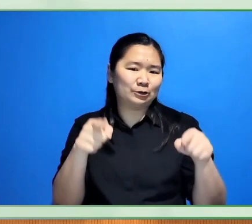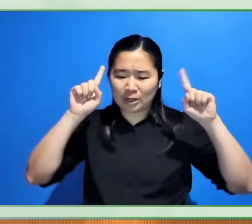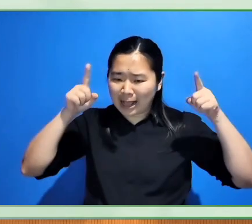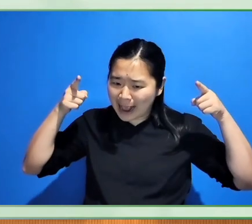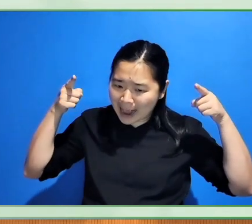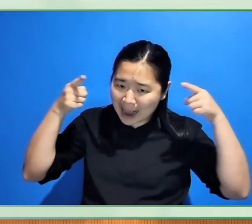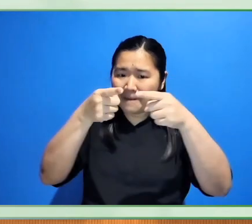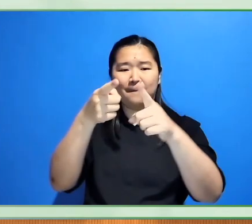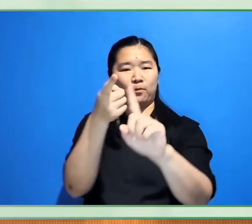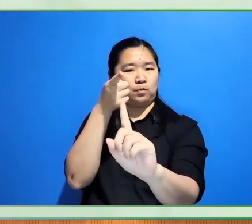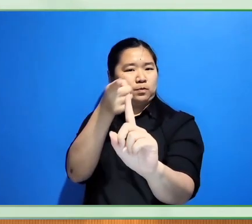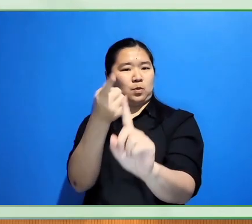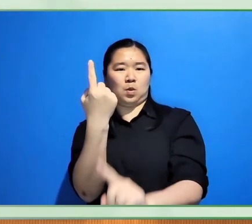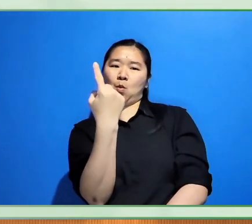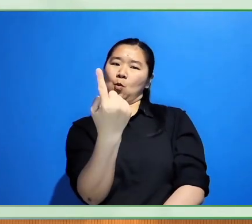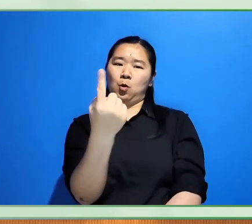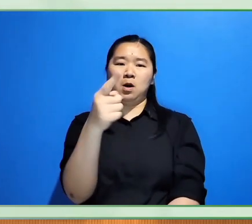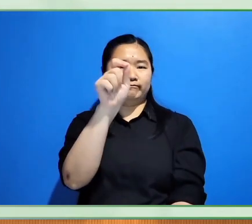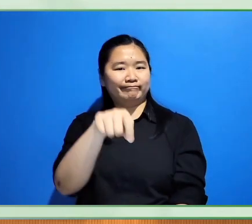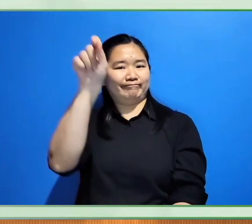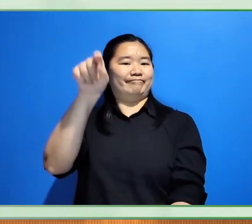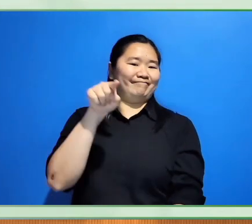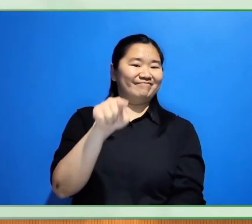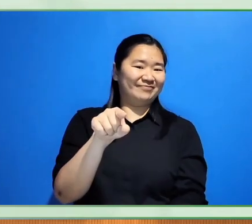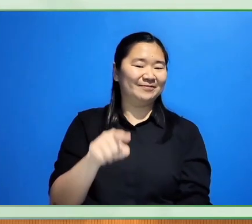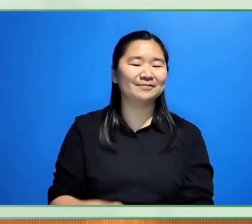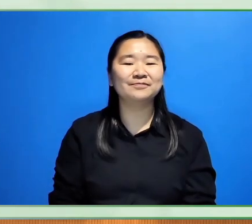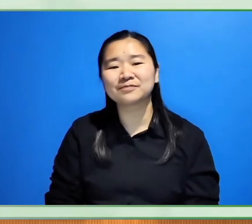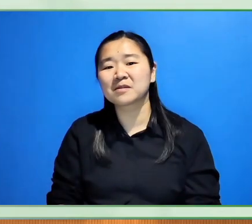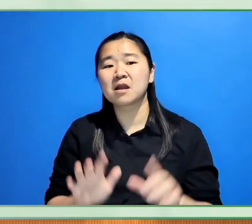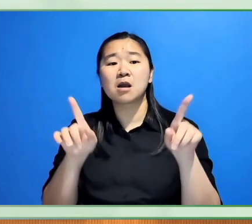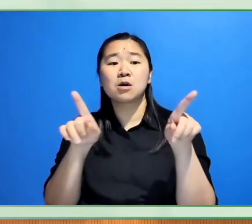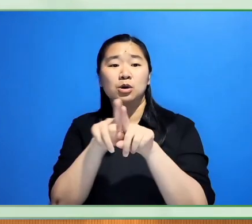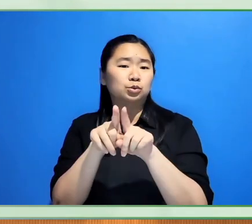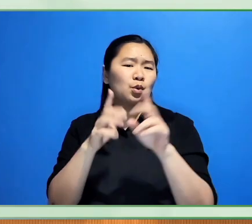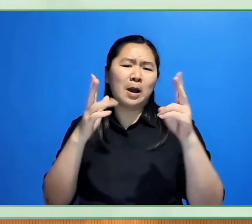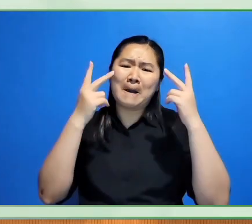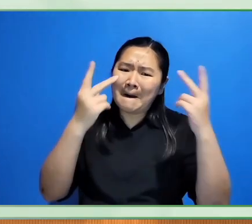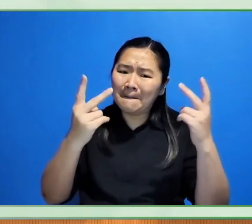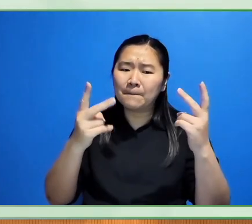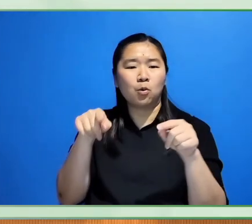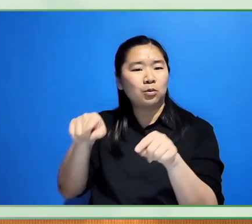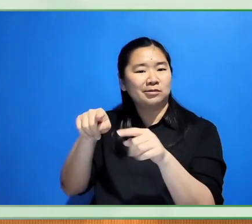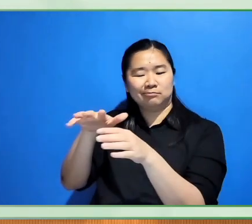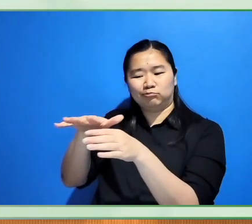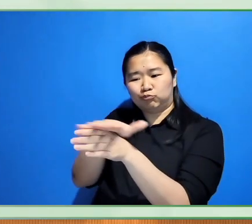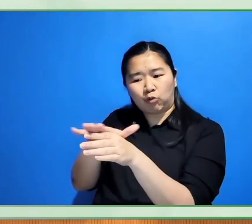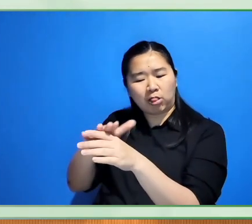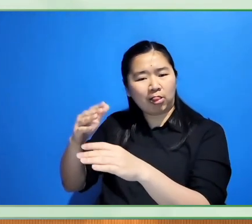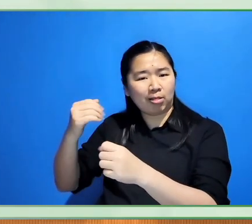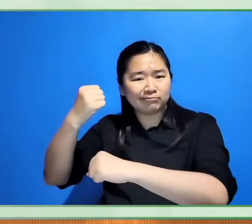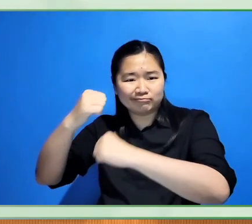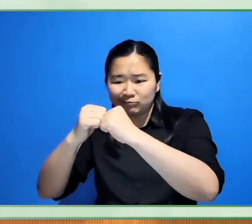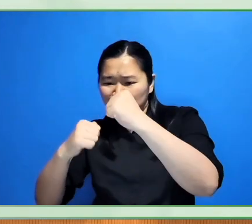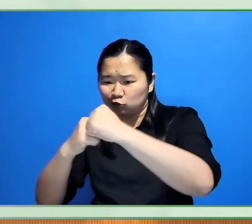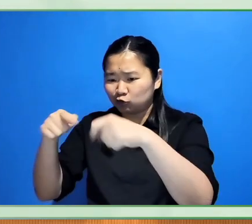need to boost, to foster access to assistive technology, good working assistive technology ecosystems at all